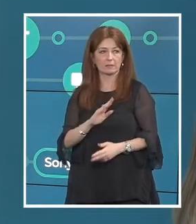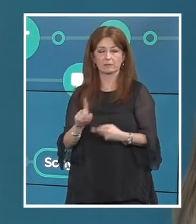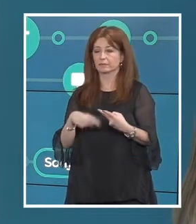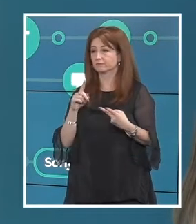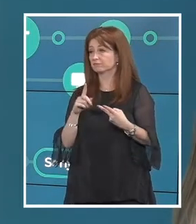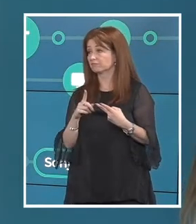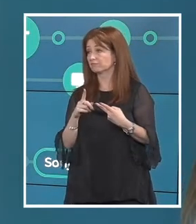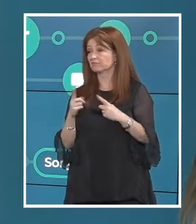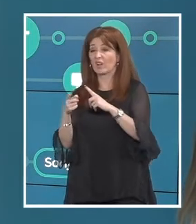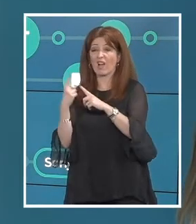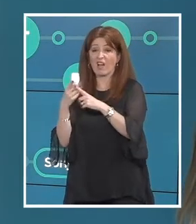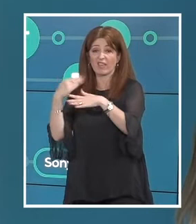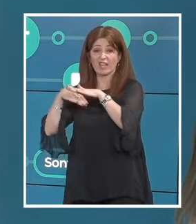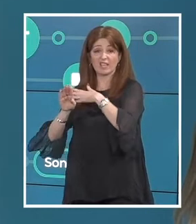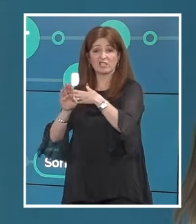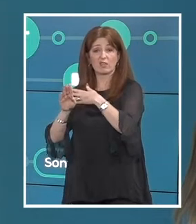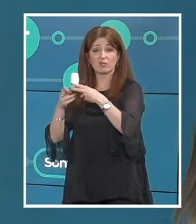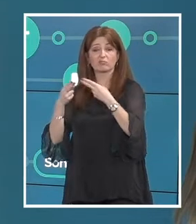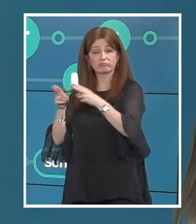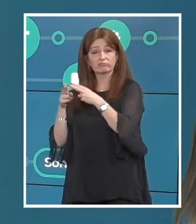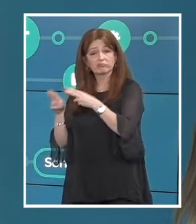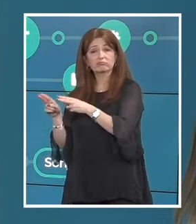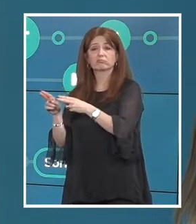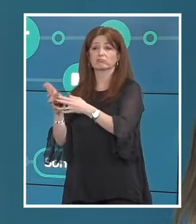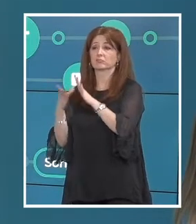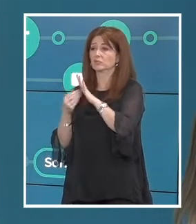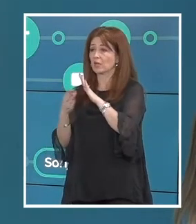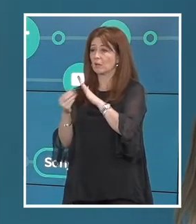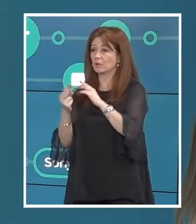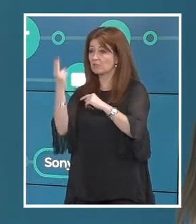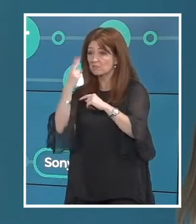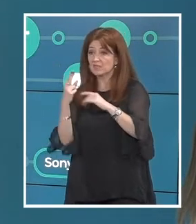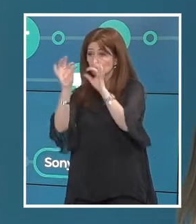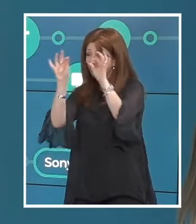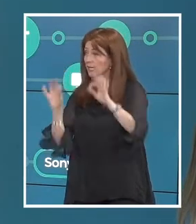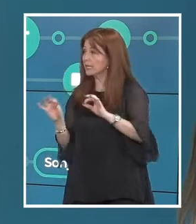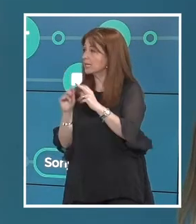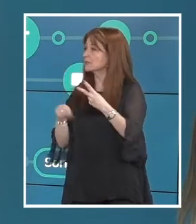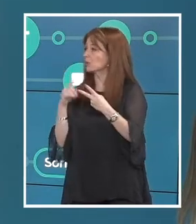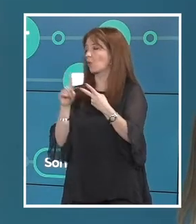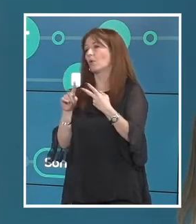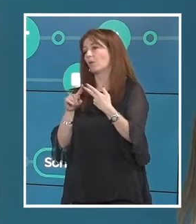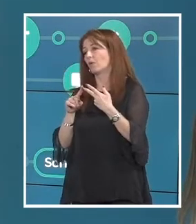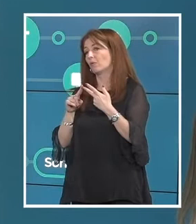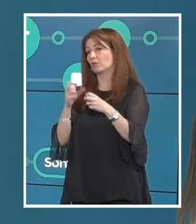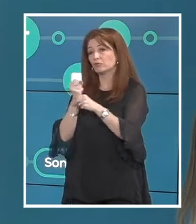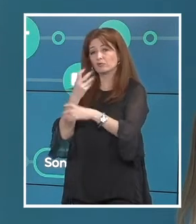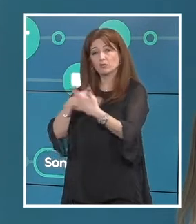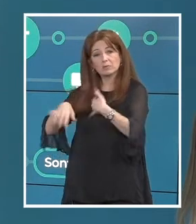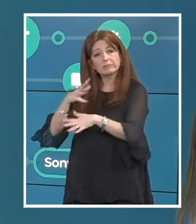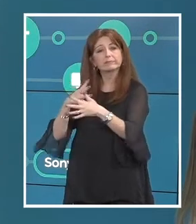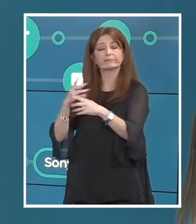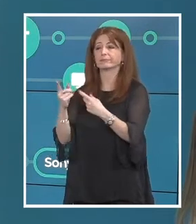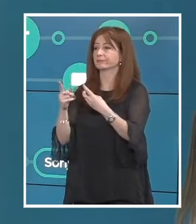And so for all our internal channels, for example, our digital screens or our social media, our professional